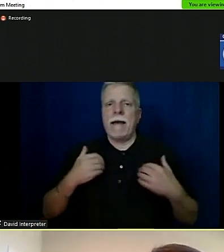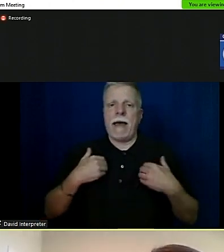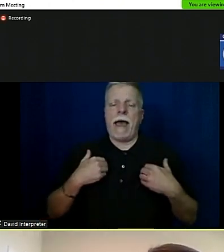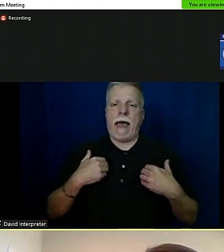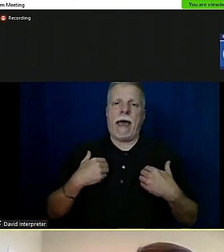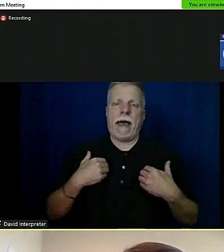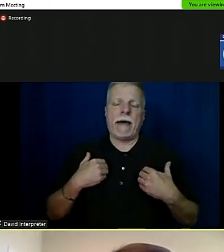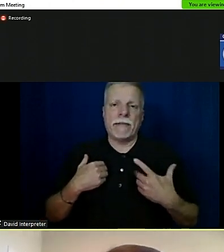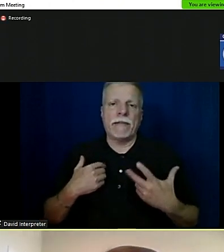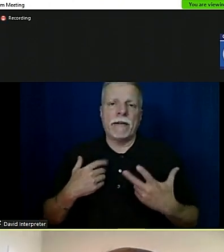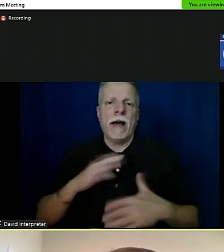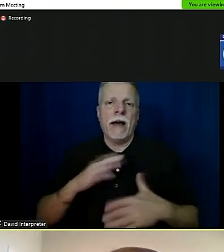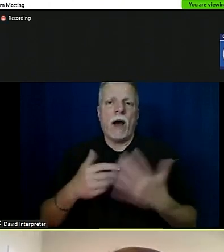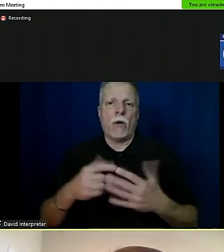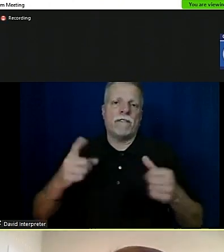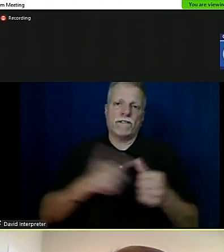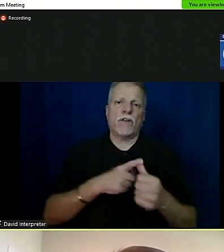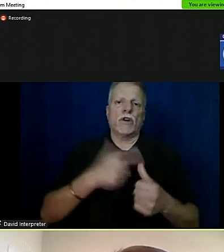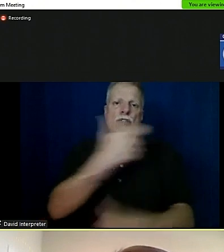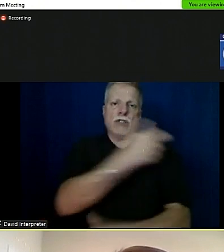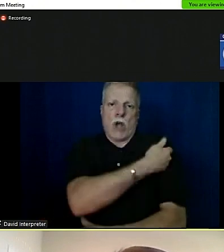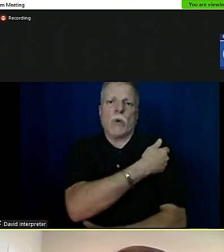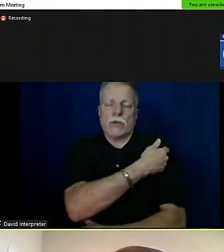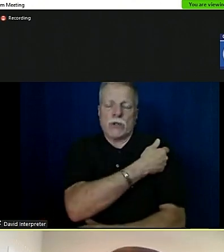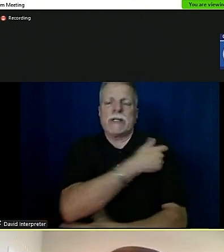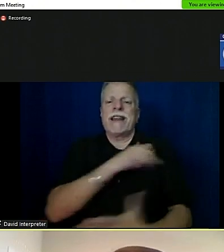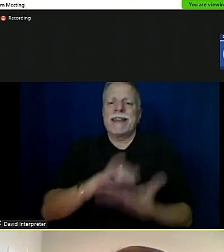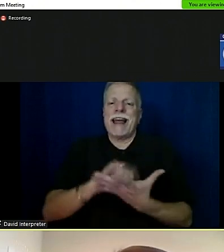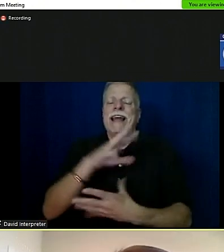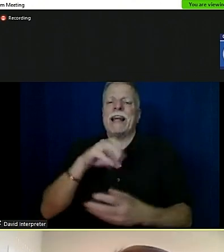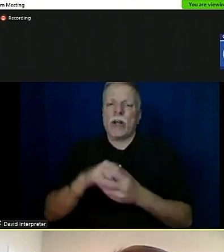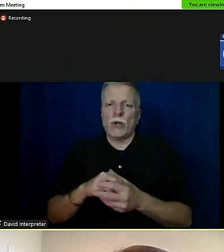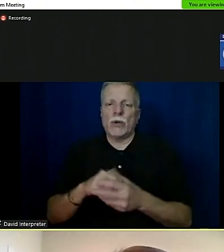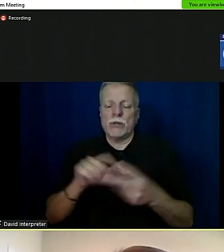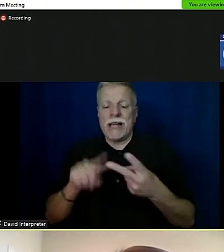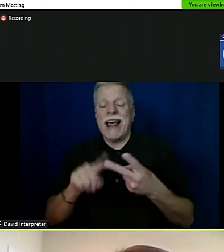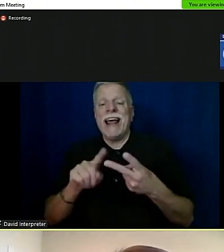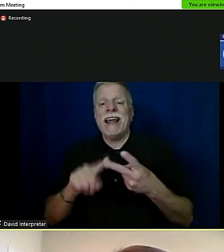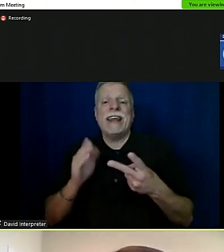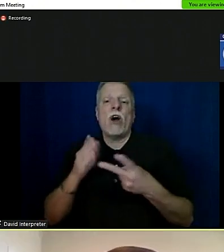So that also includes the over 100,000 second doses. We still have